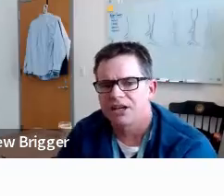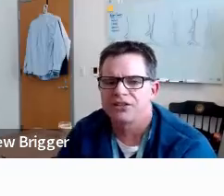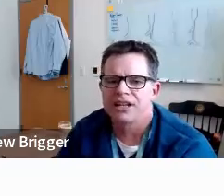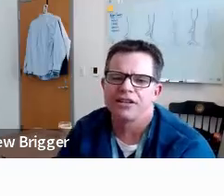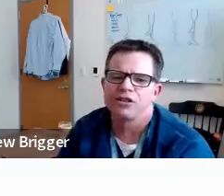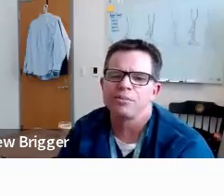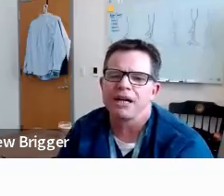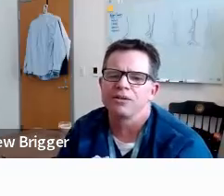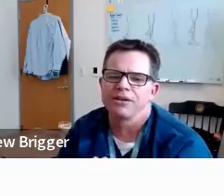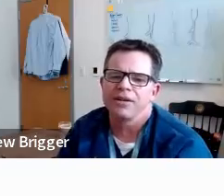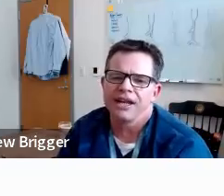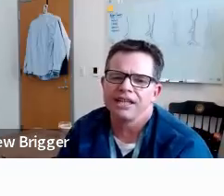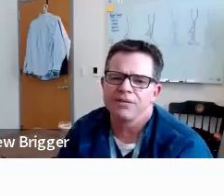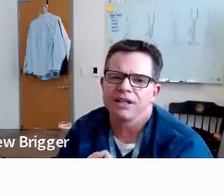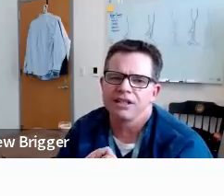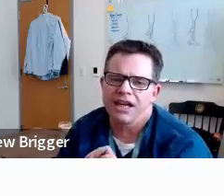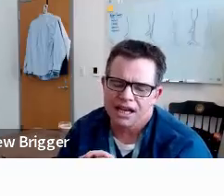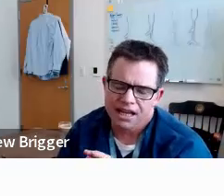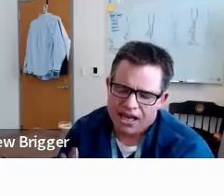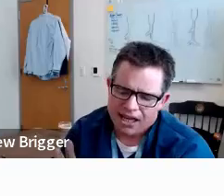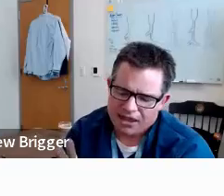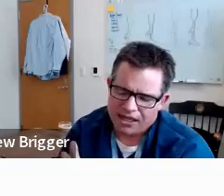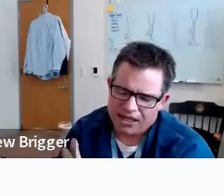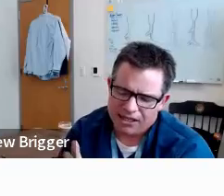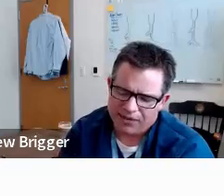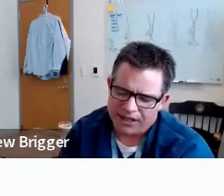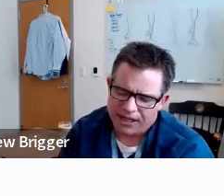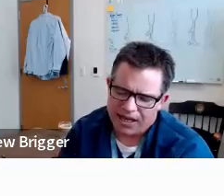now to really understand the spectrum of the different